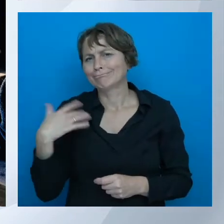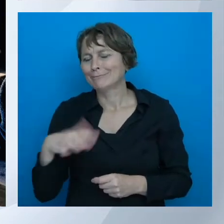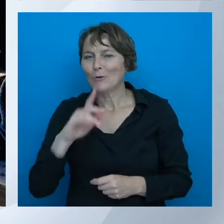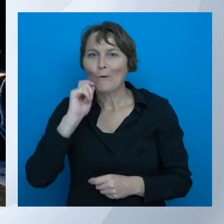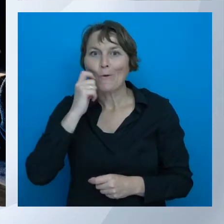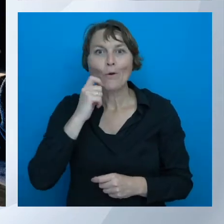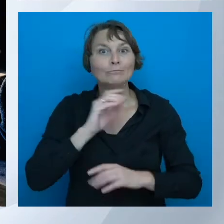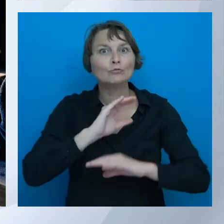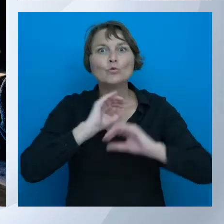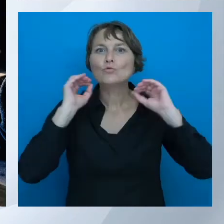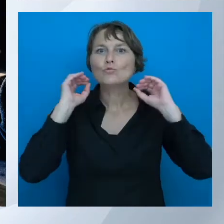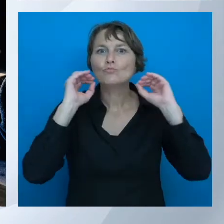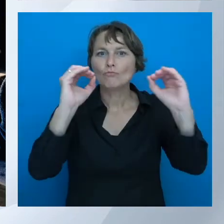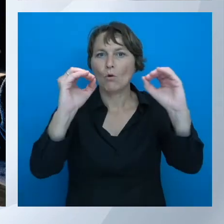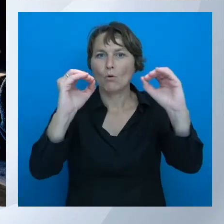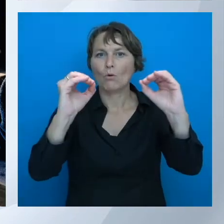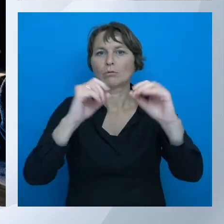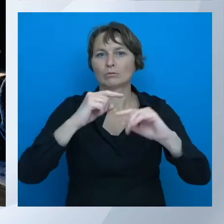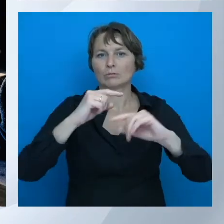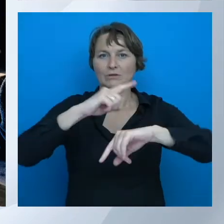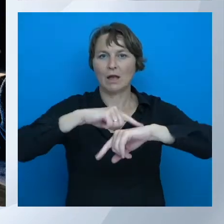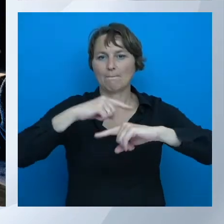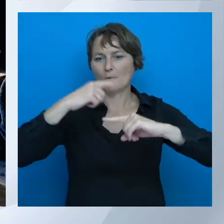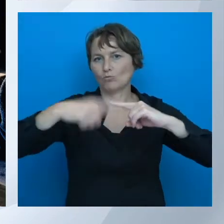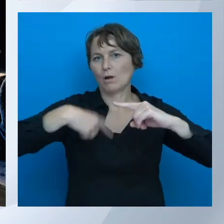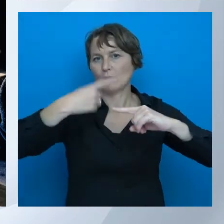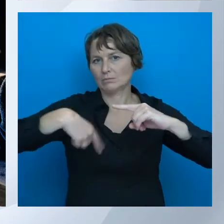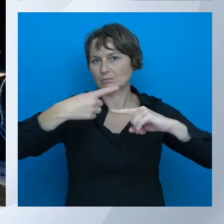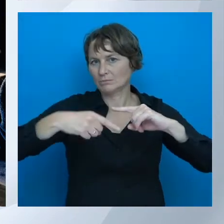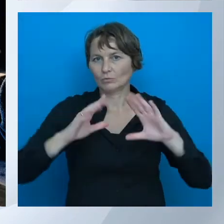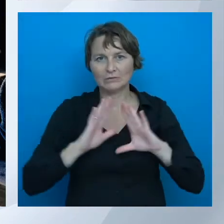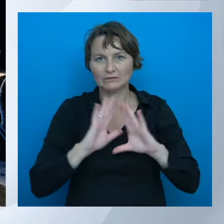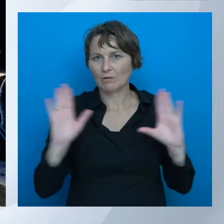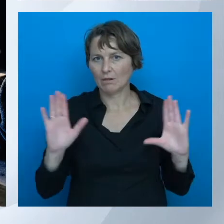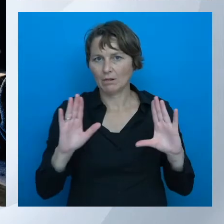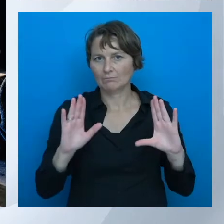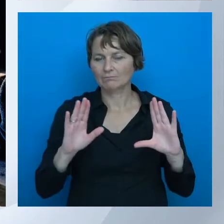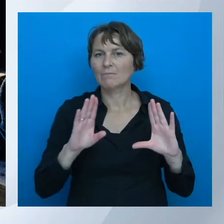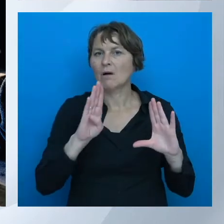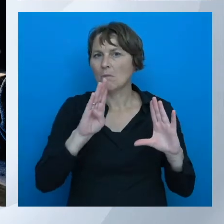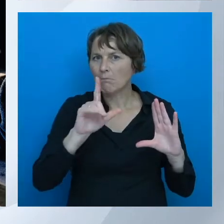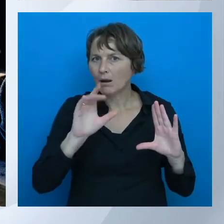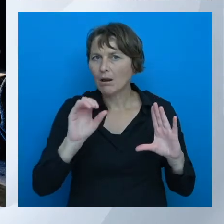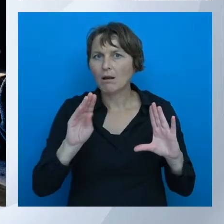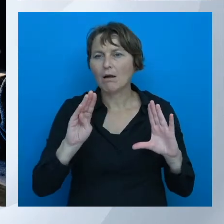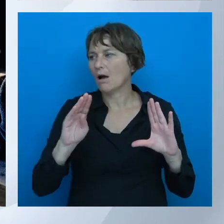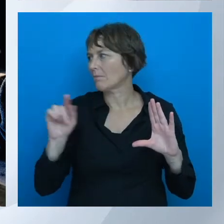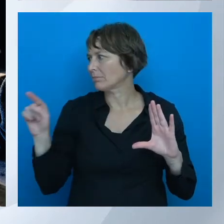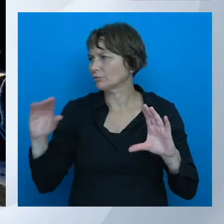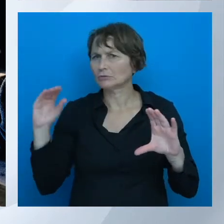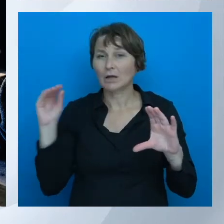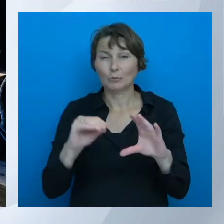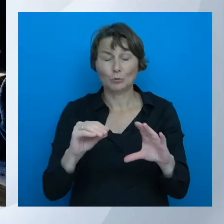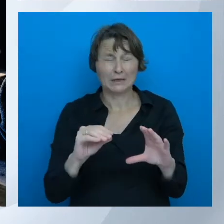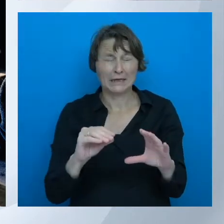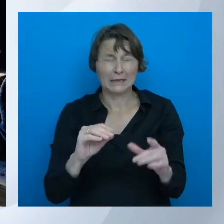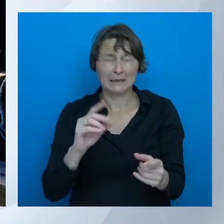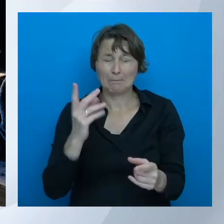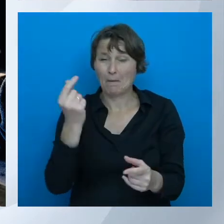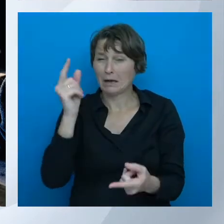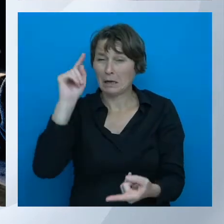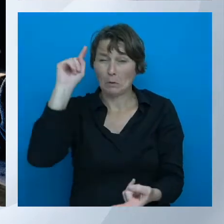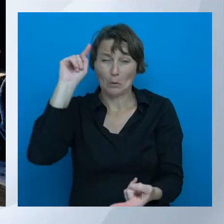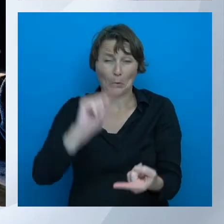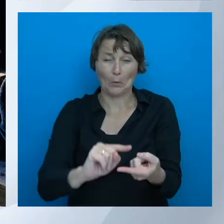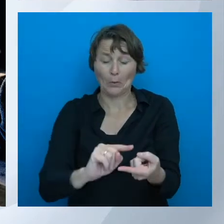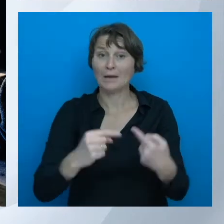and because it's just blob storage, it's really, really freaking cheap, because I'm running my blog